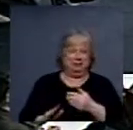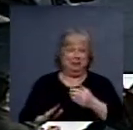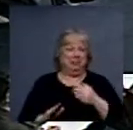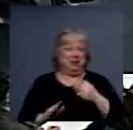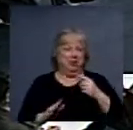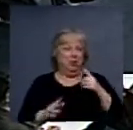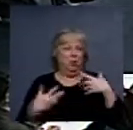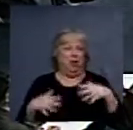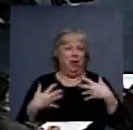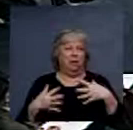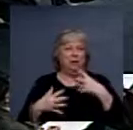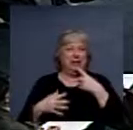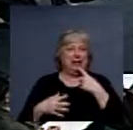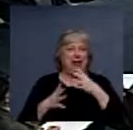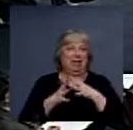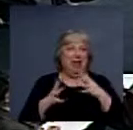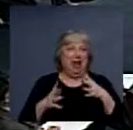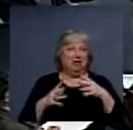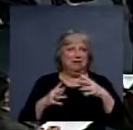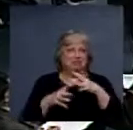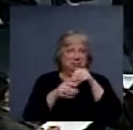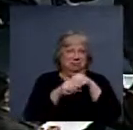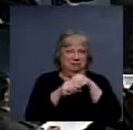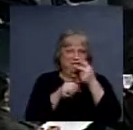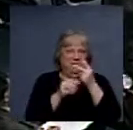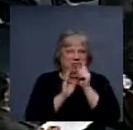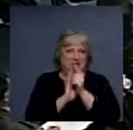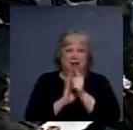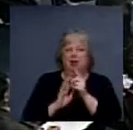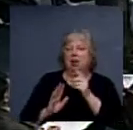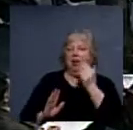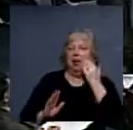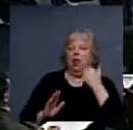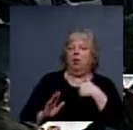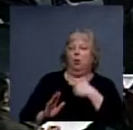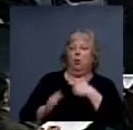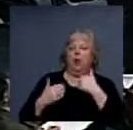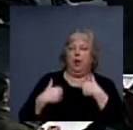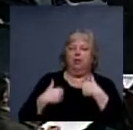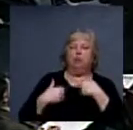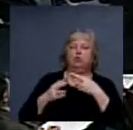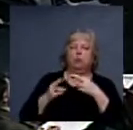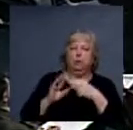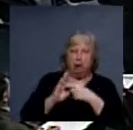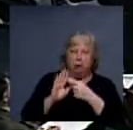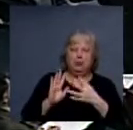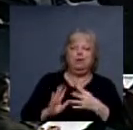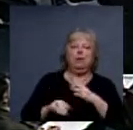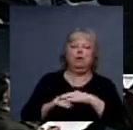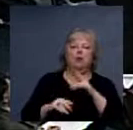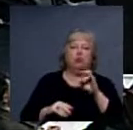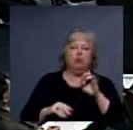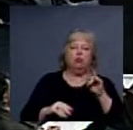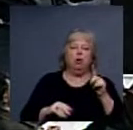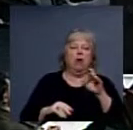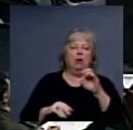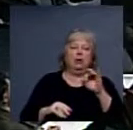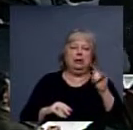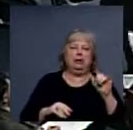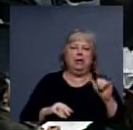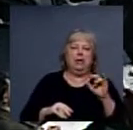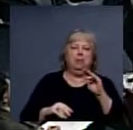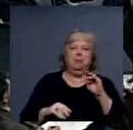be able to pull it I up. know that we have representatives on the Rock Region Metro Board, and I'll have them pass that information on to them.